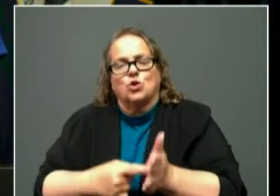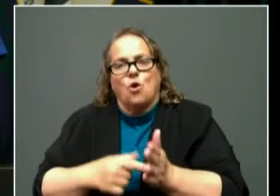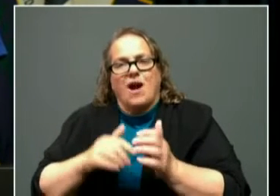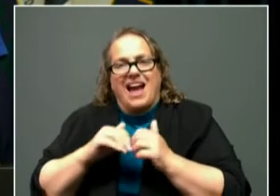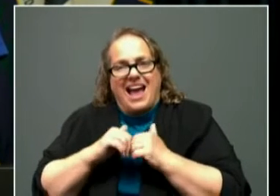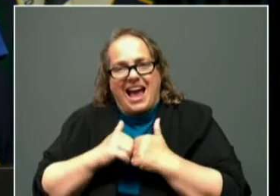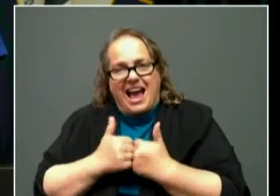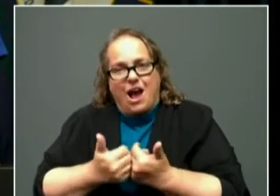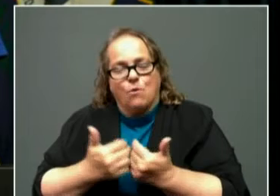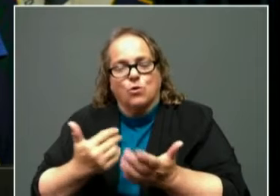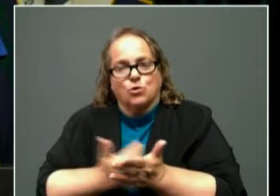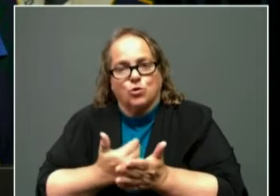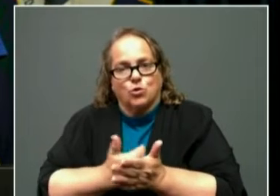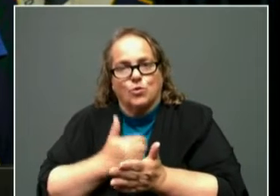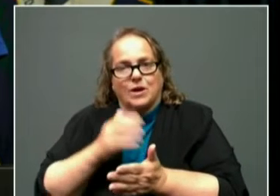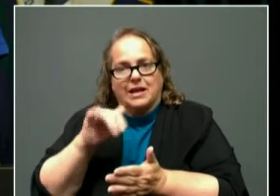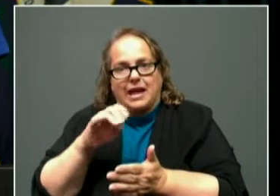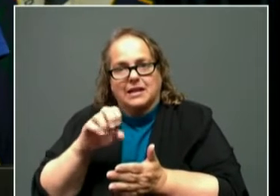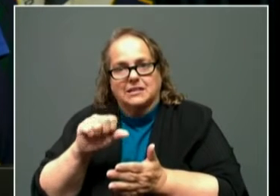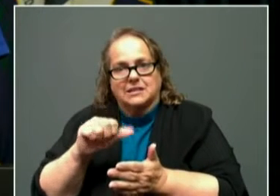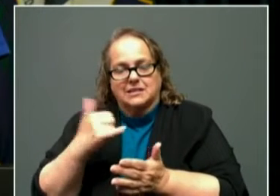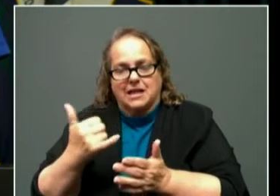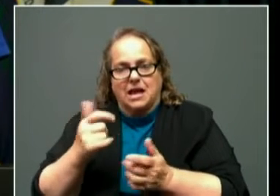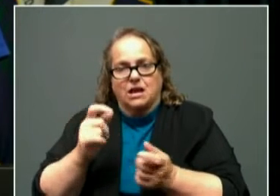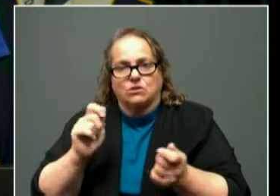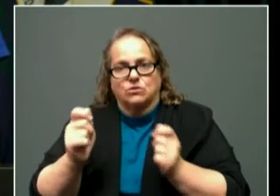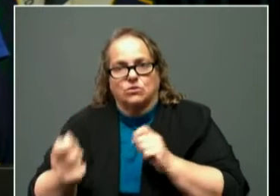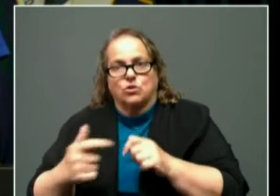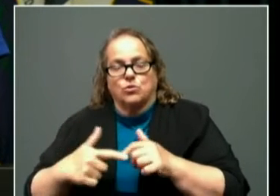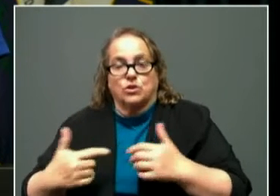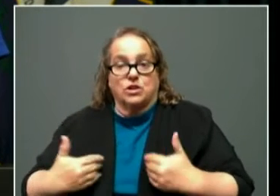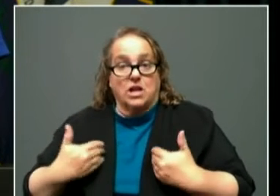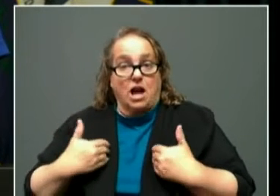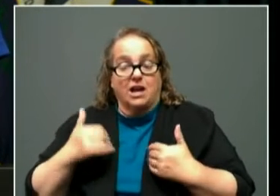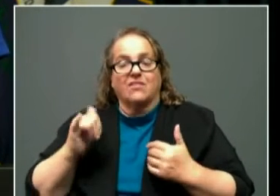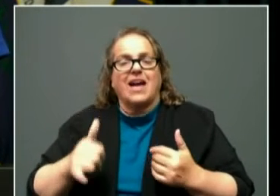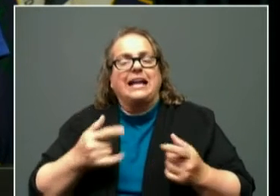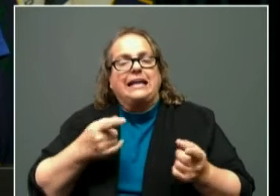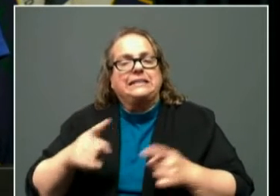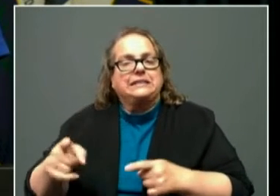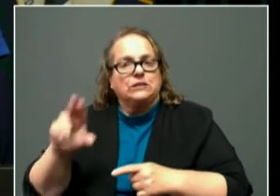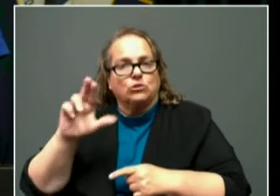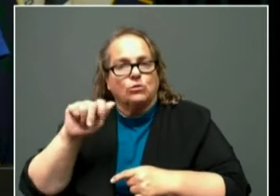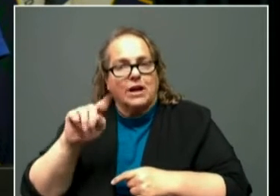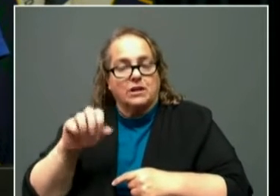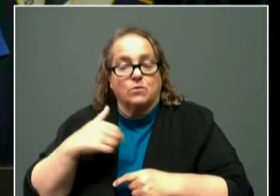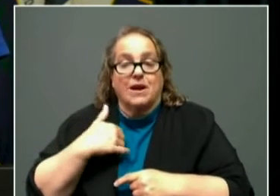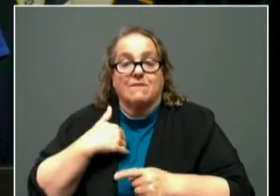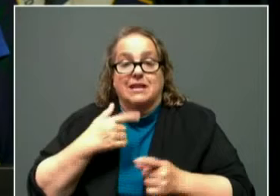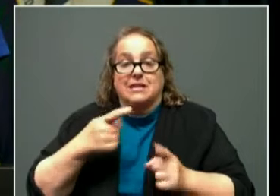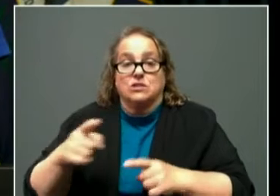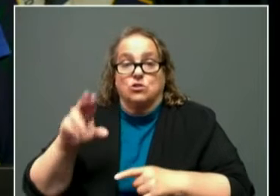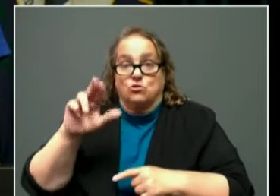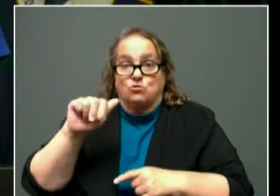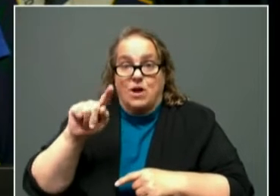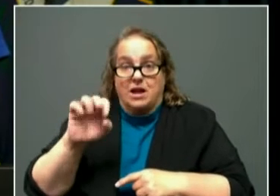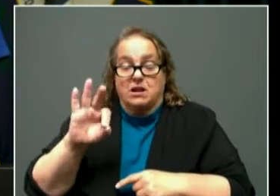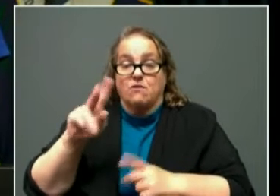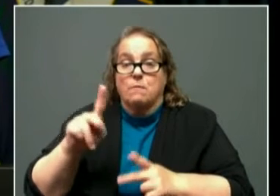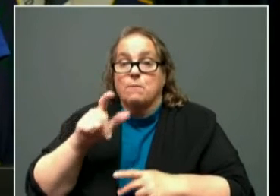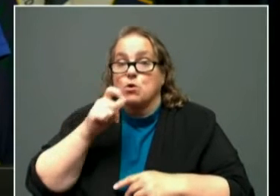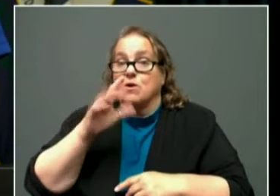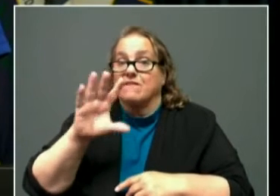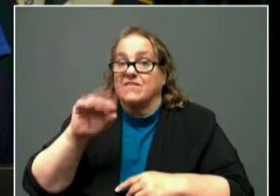new cases are skewing younger, and that's the incident rate. And we have an incident rate of people who are 50 years